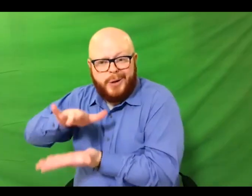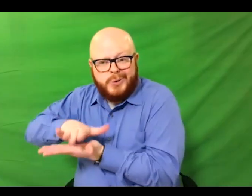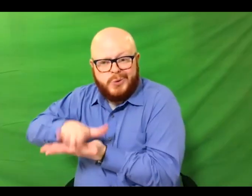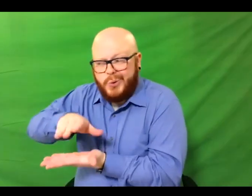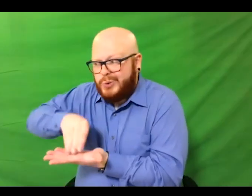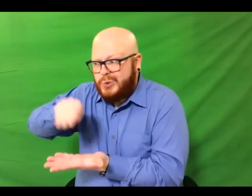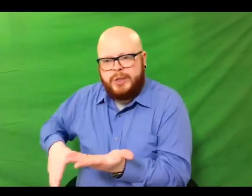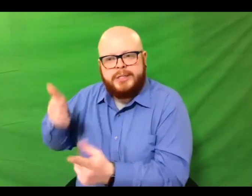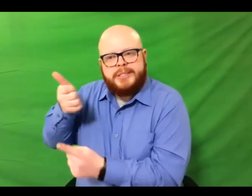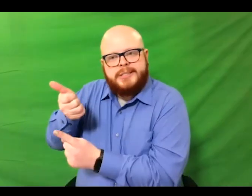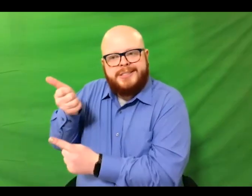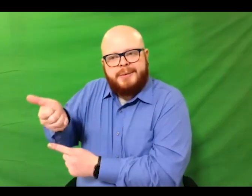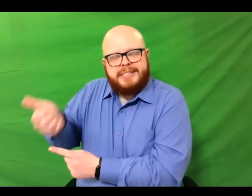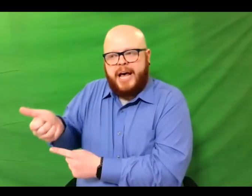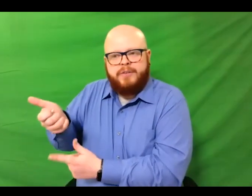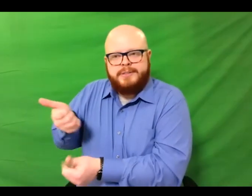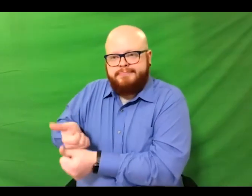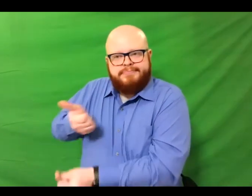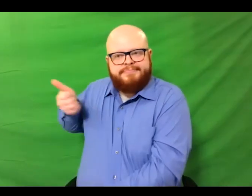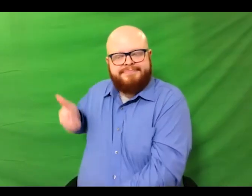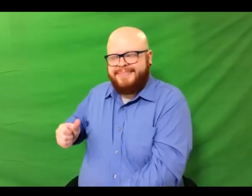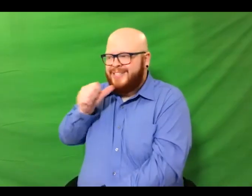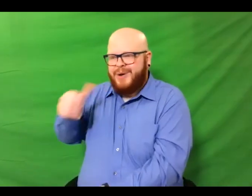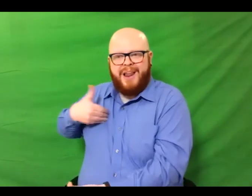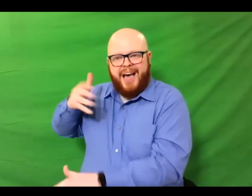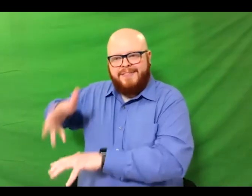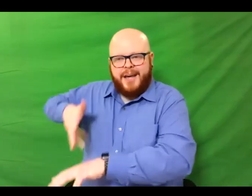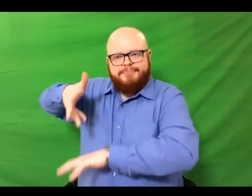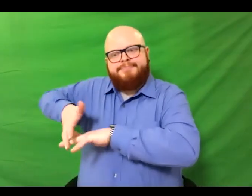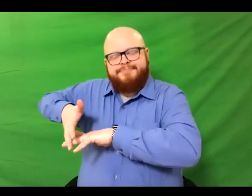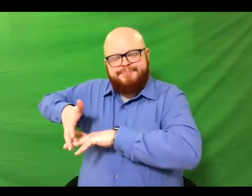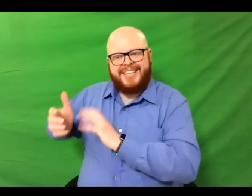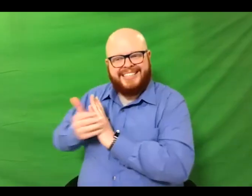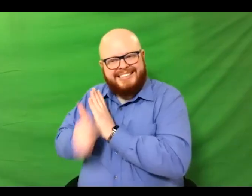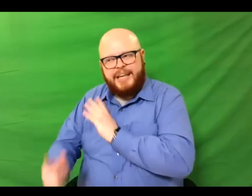schoolers that didn't have that foundational skill and had to go back.